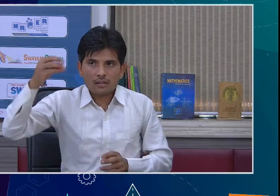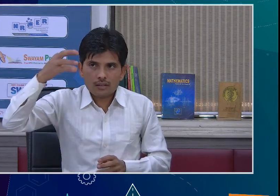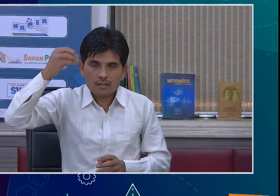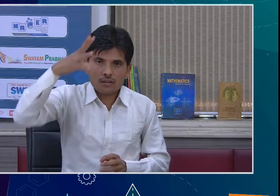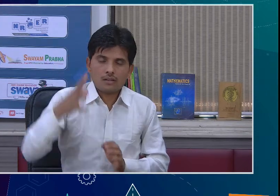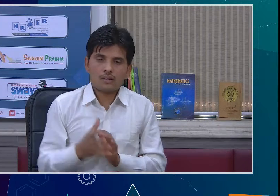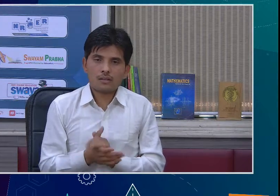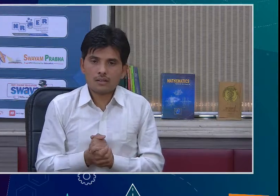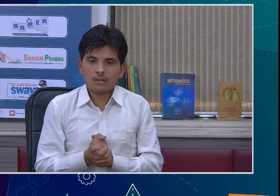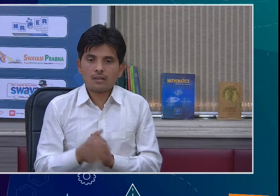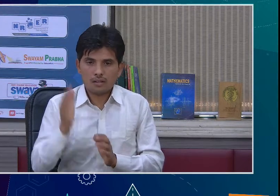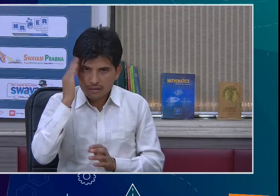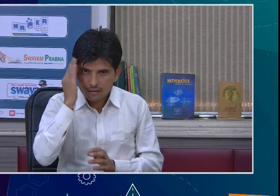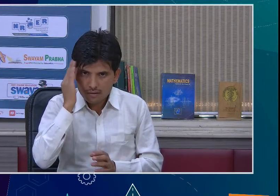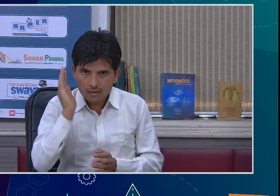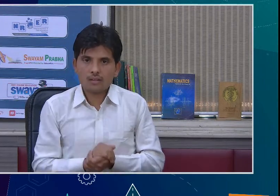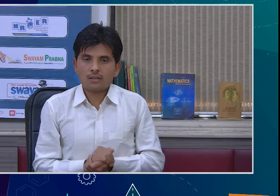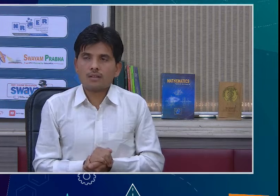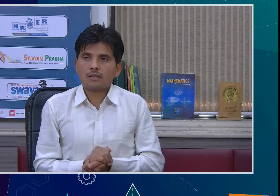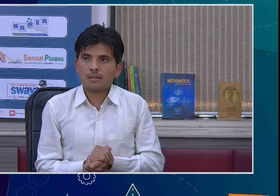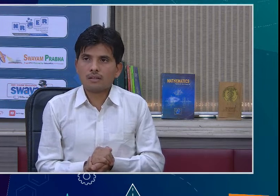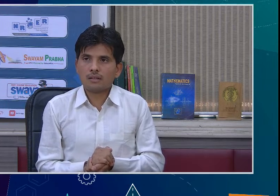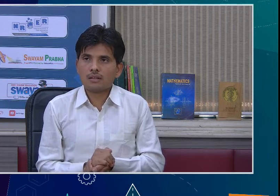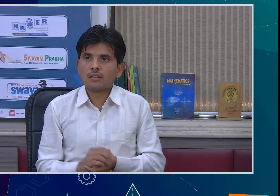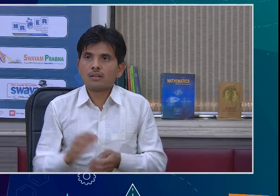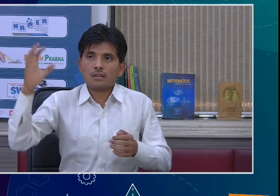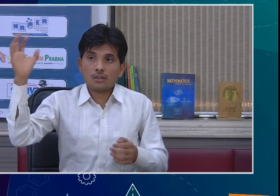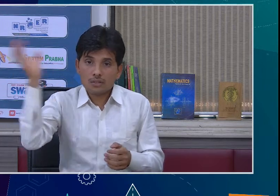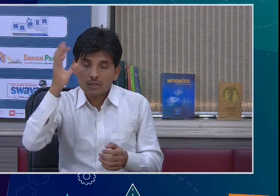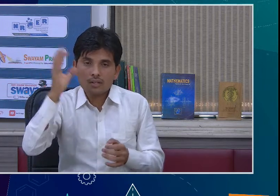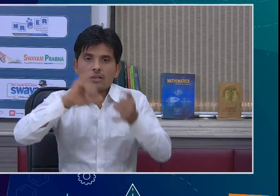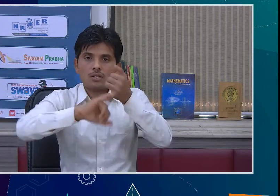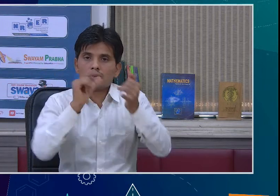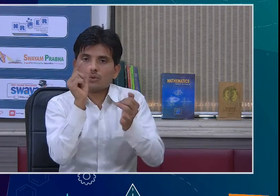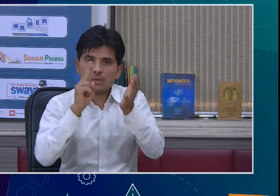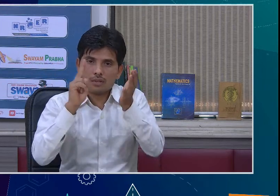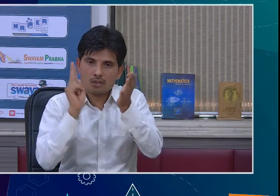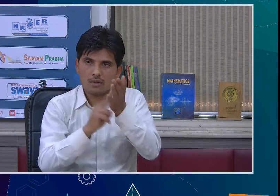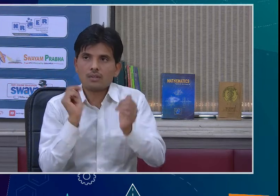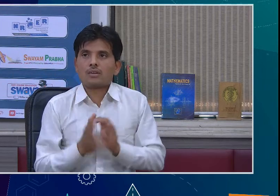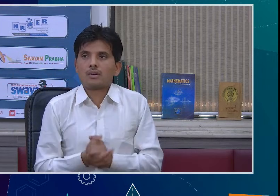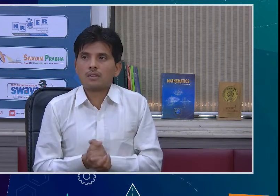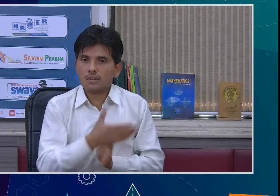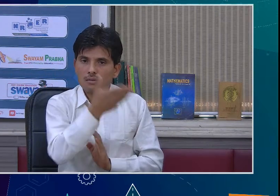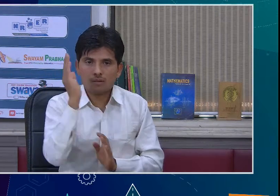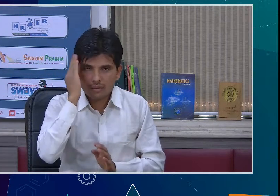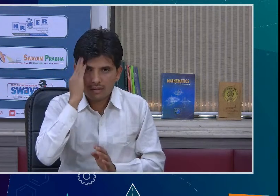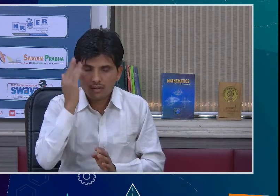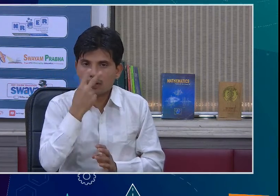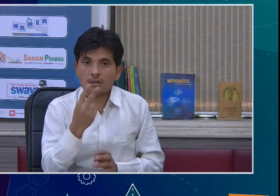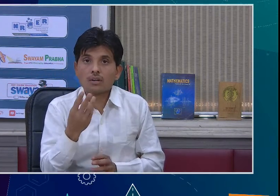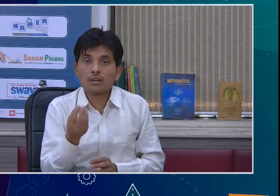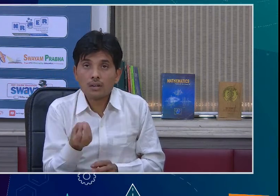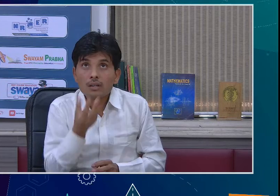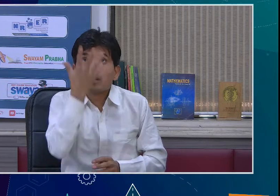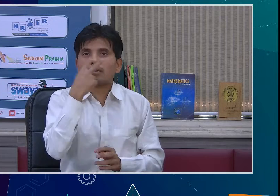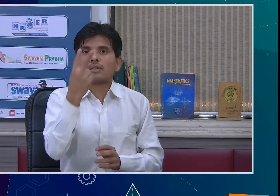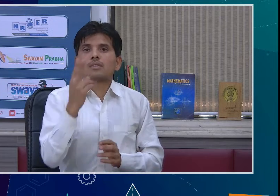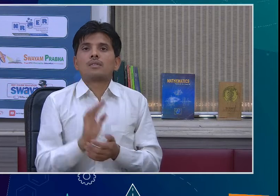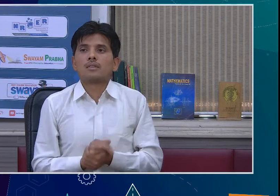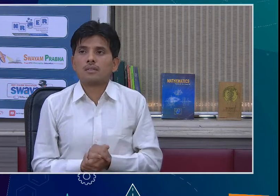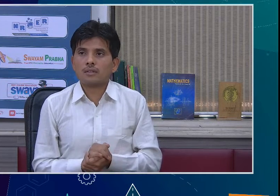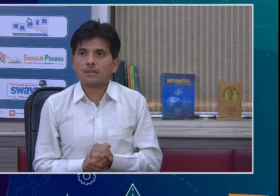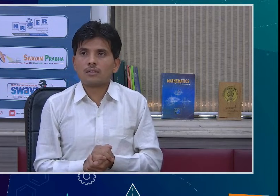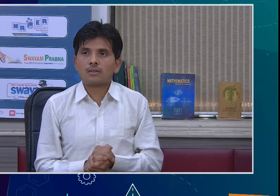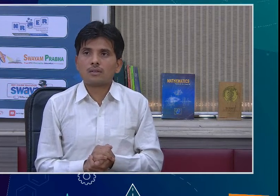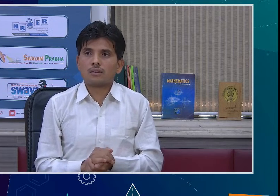also known as a sun is also known as a star. Fine. I hope that satisfies your query.